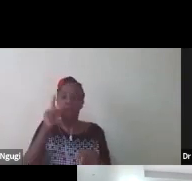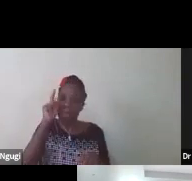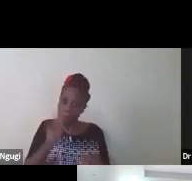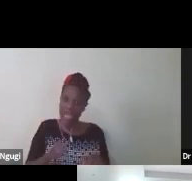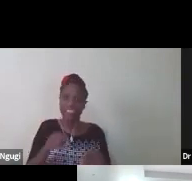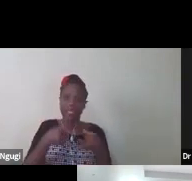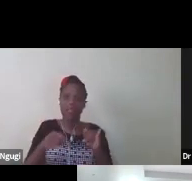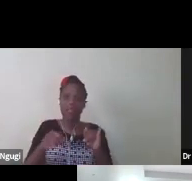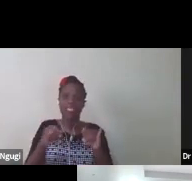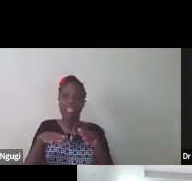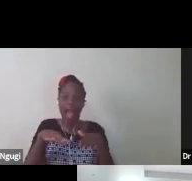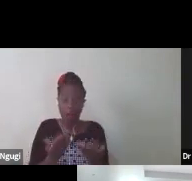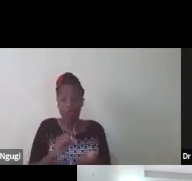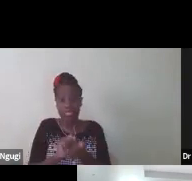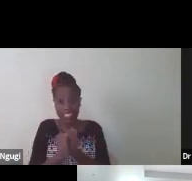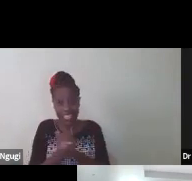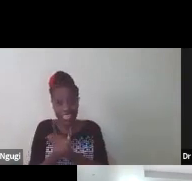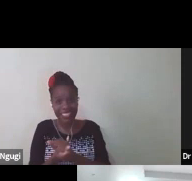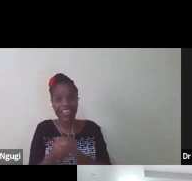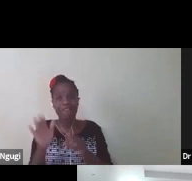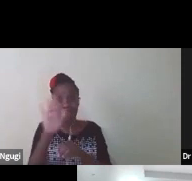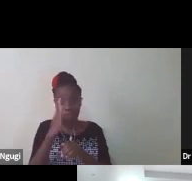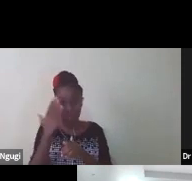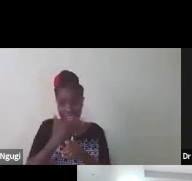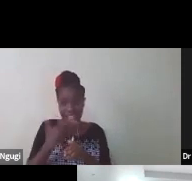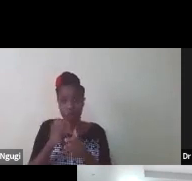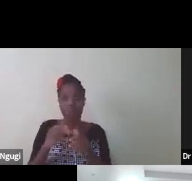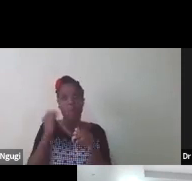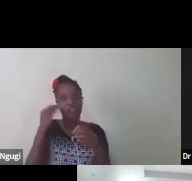to change the face of our mental health services.